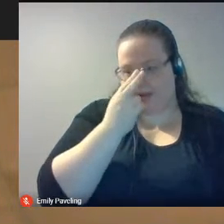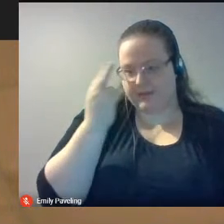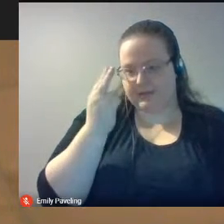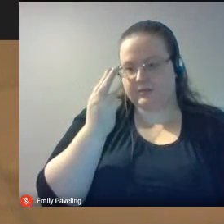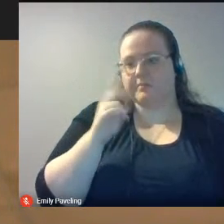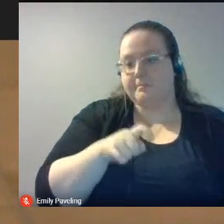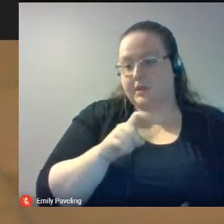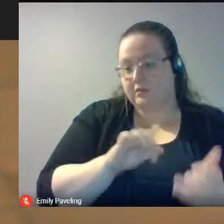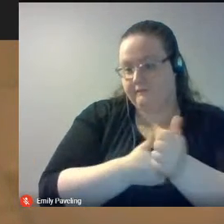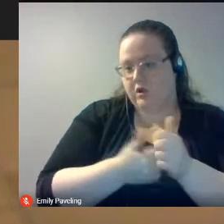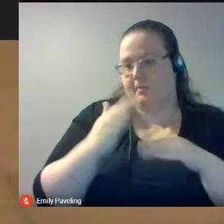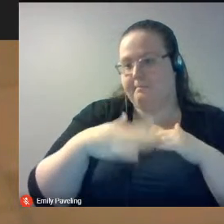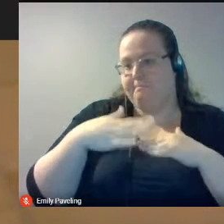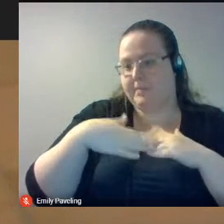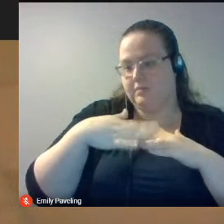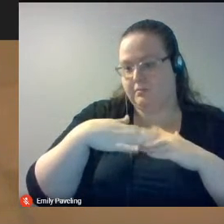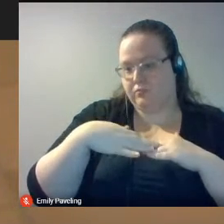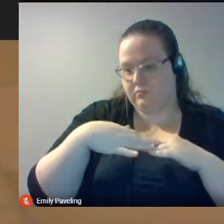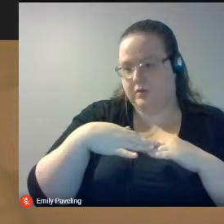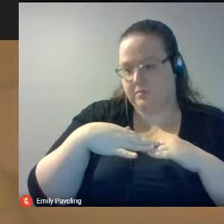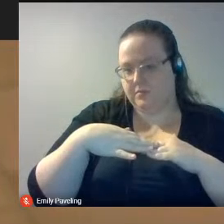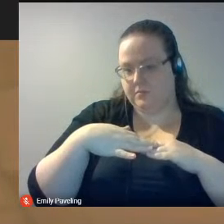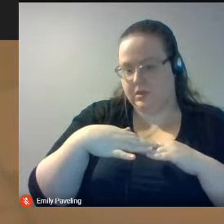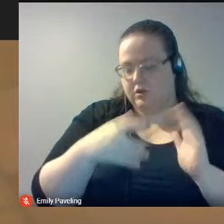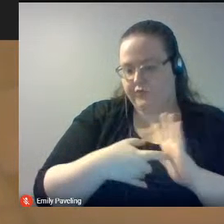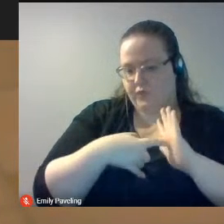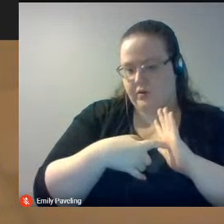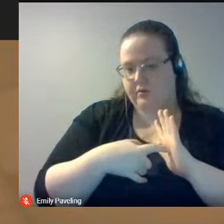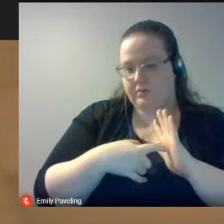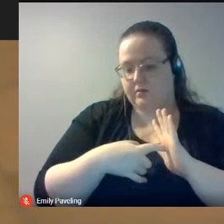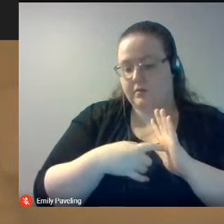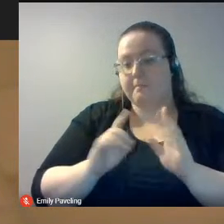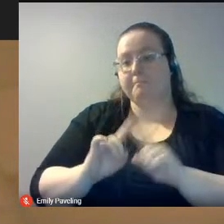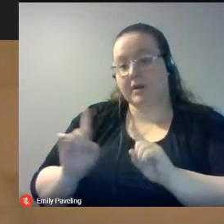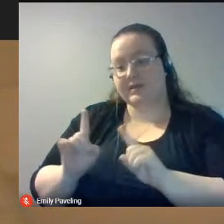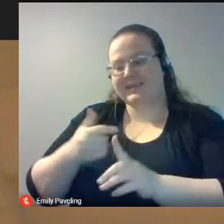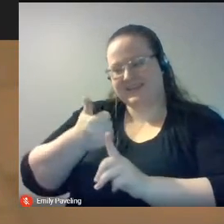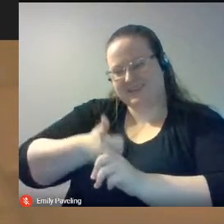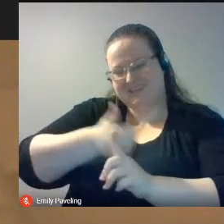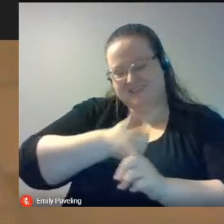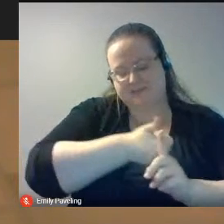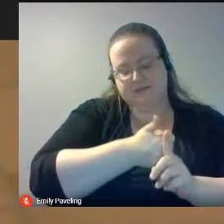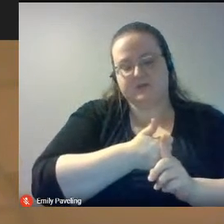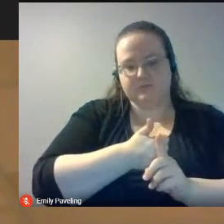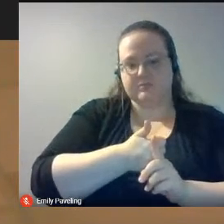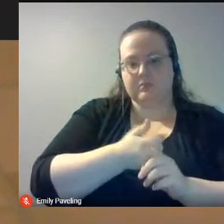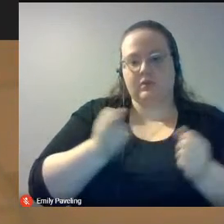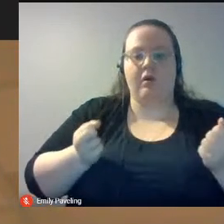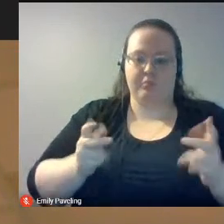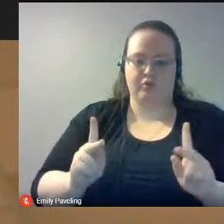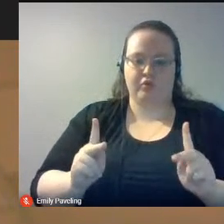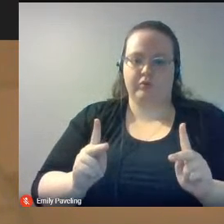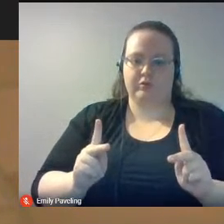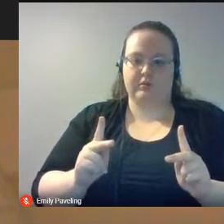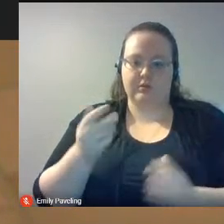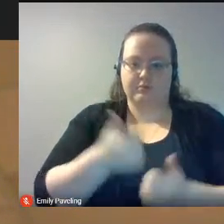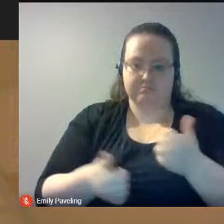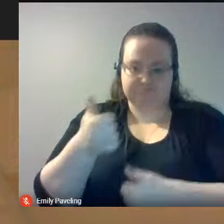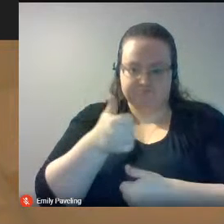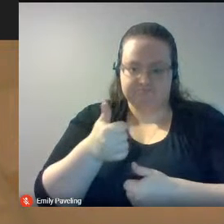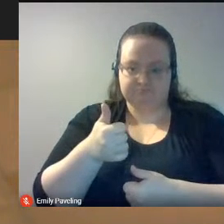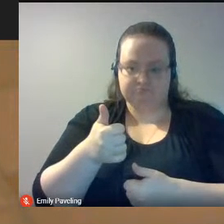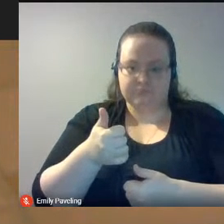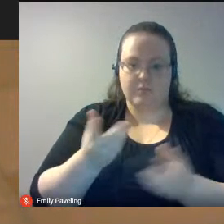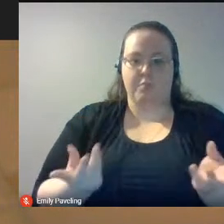but each board has the decision-making authority to exceed those minimum provincial requirements. At this time, Halton